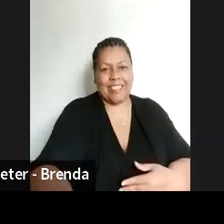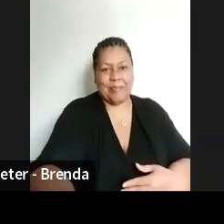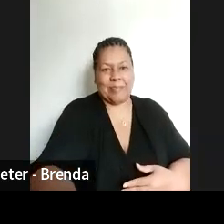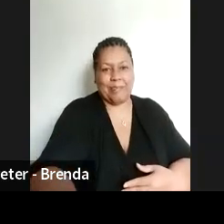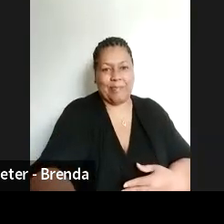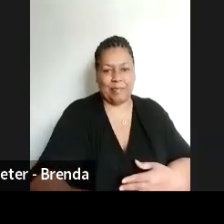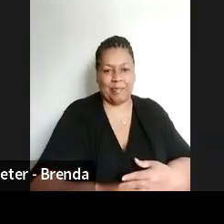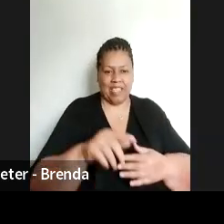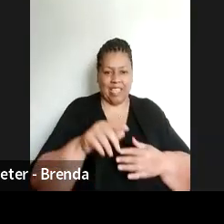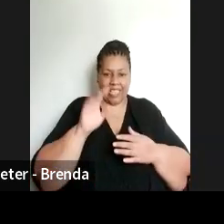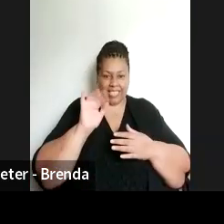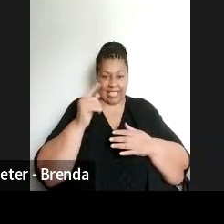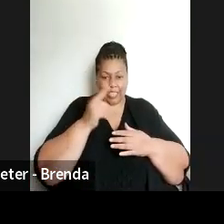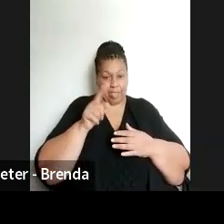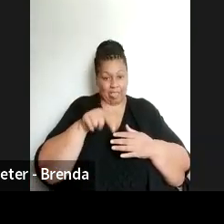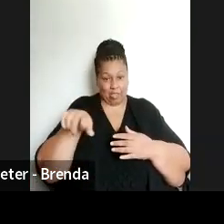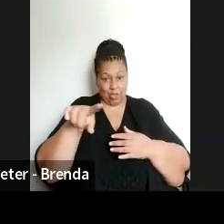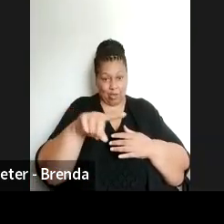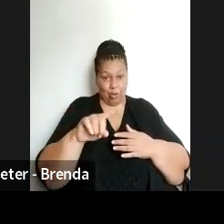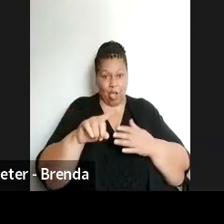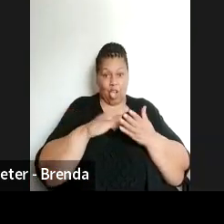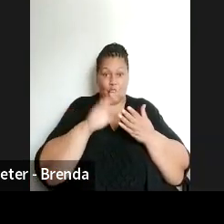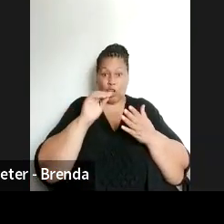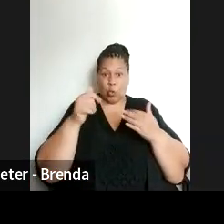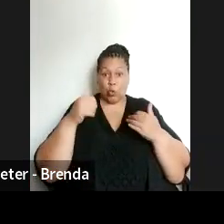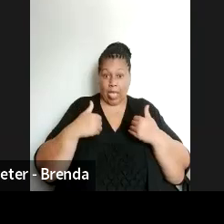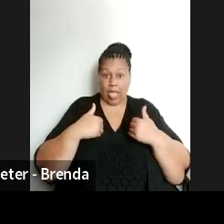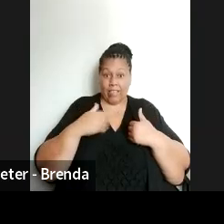all learn that you had a disability earlier on?